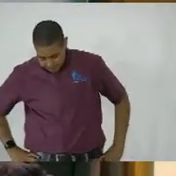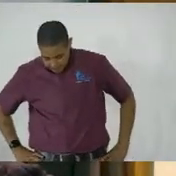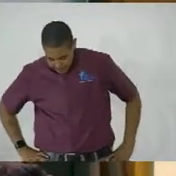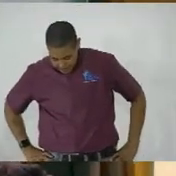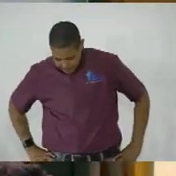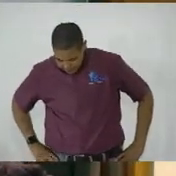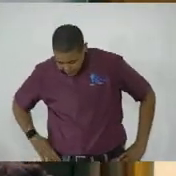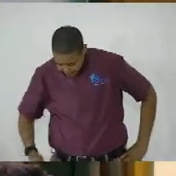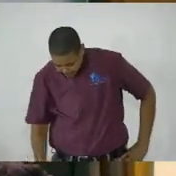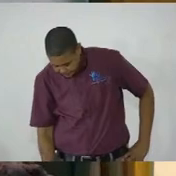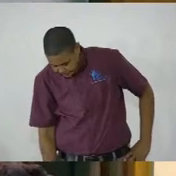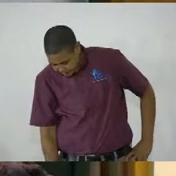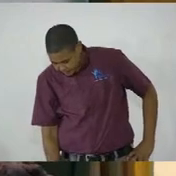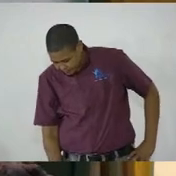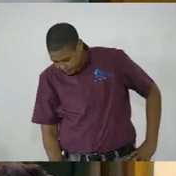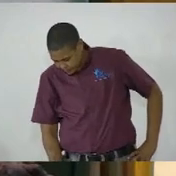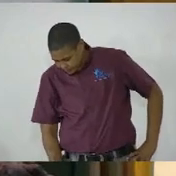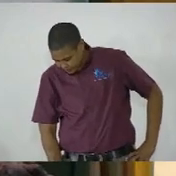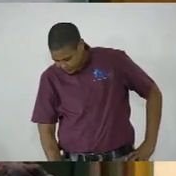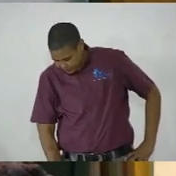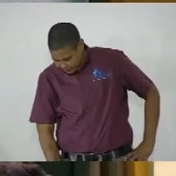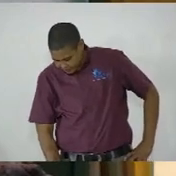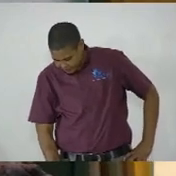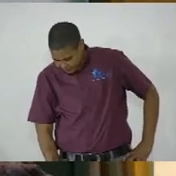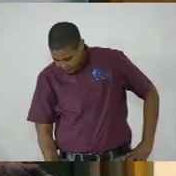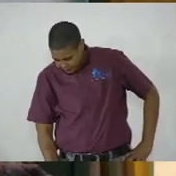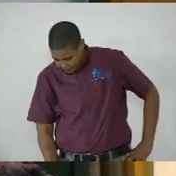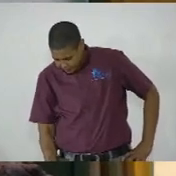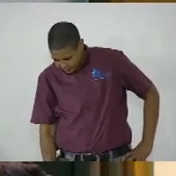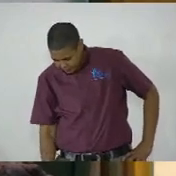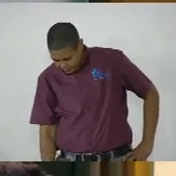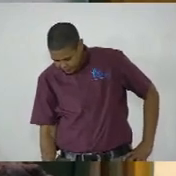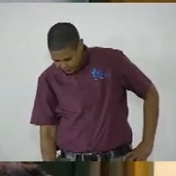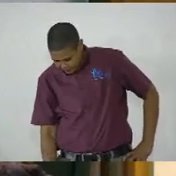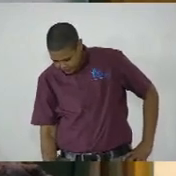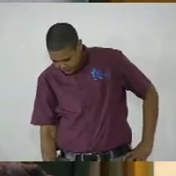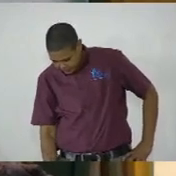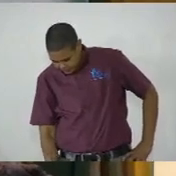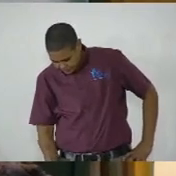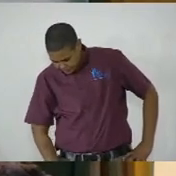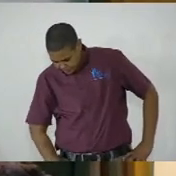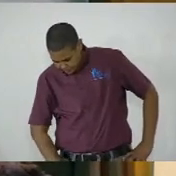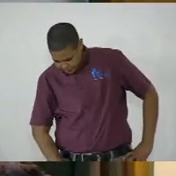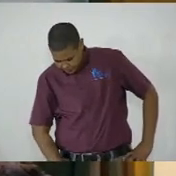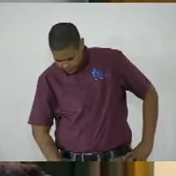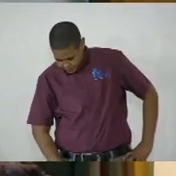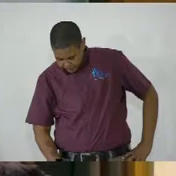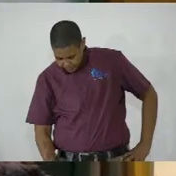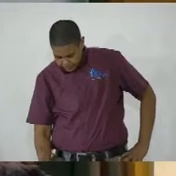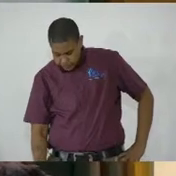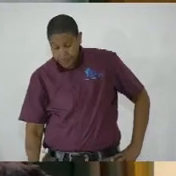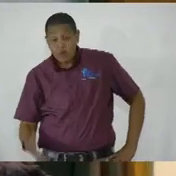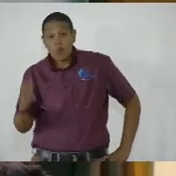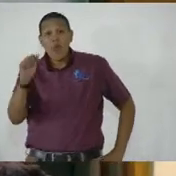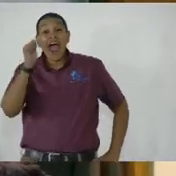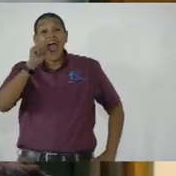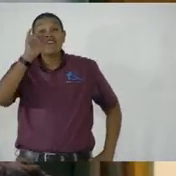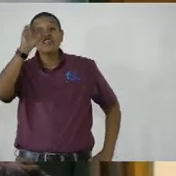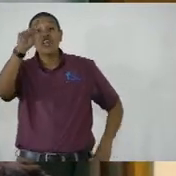GP an email. So we have put in place at the Ministry of Justice the